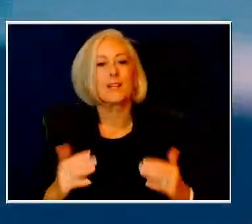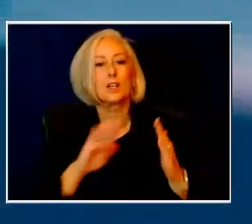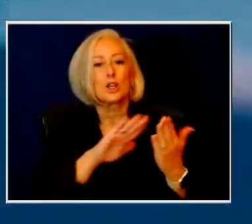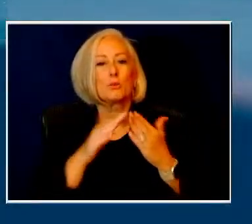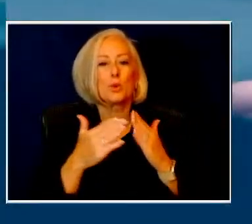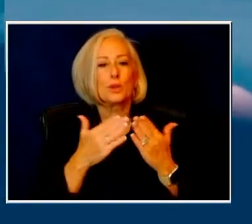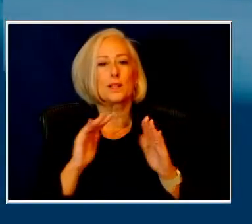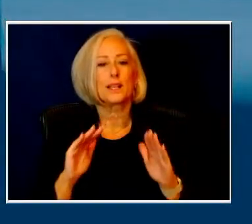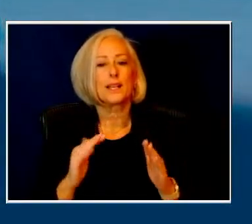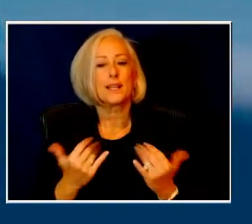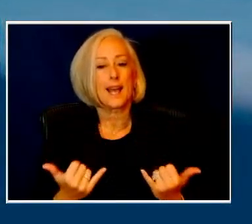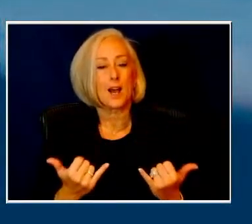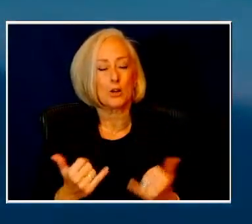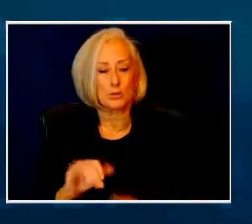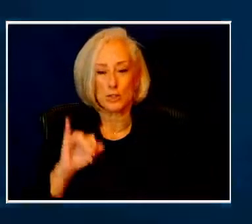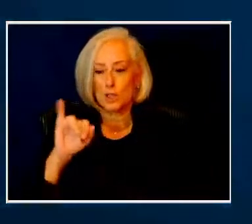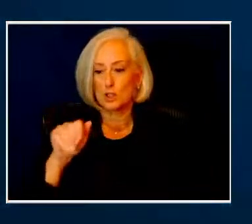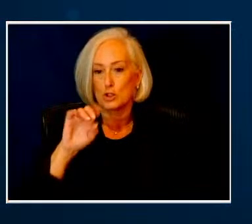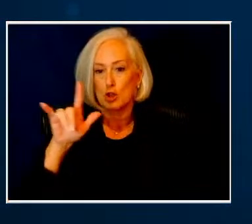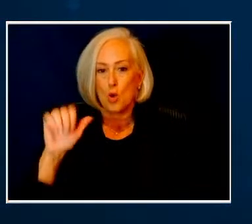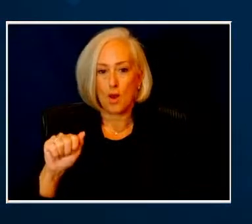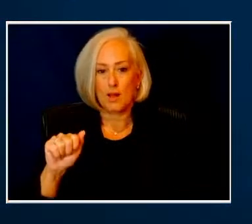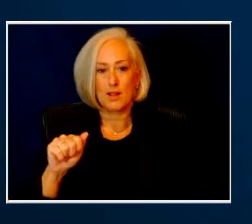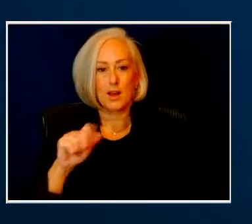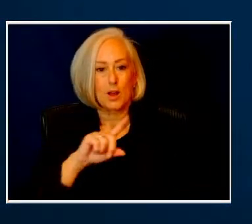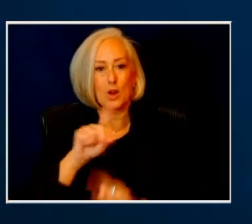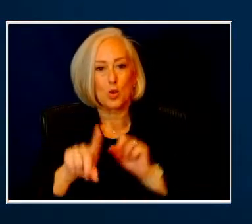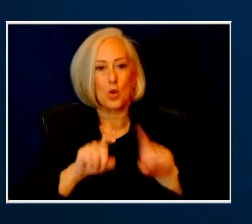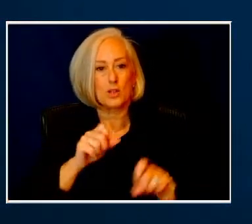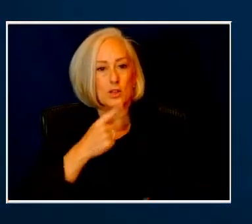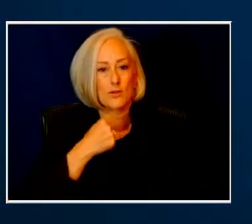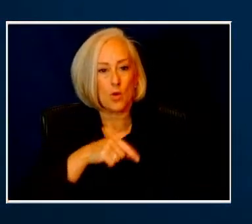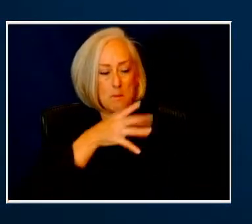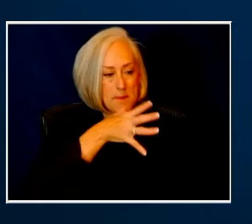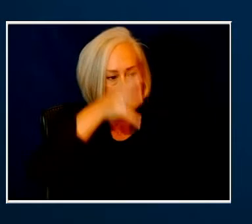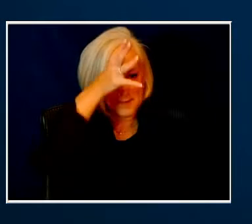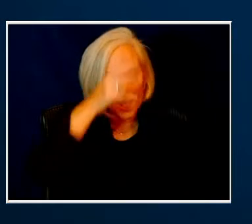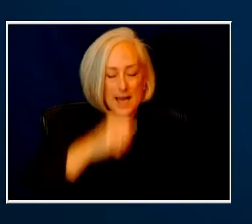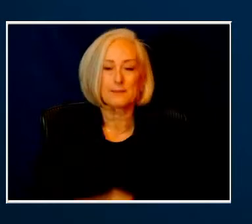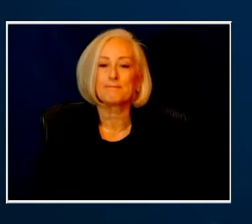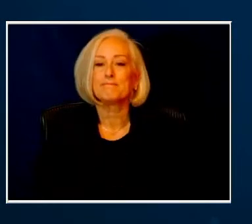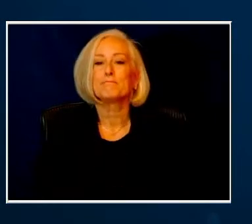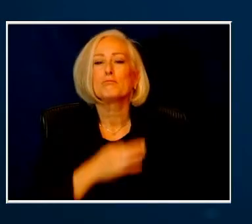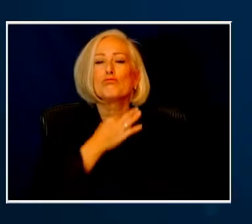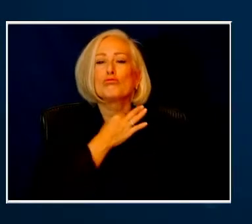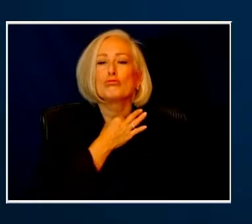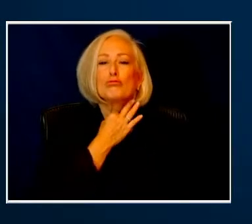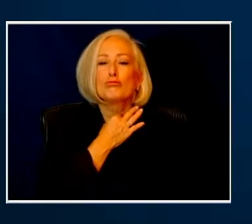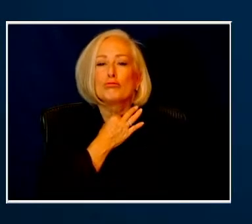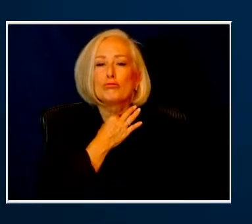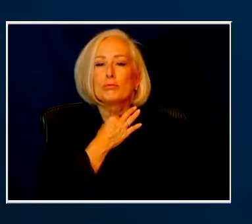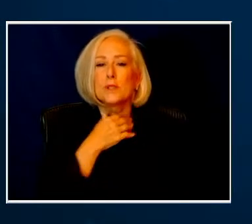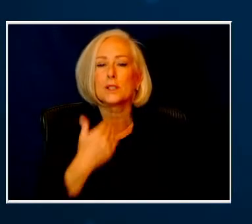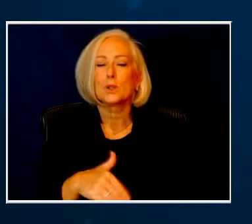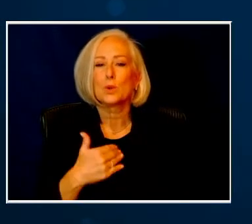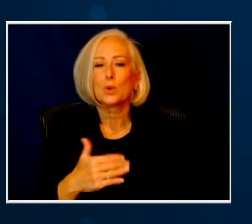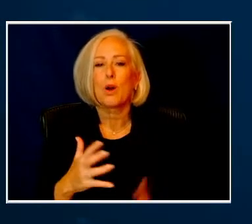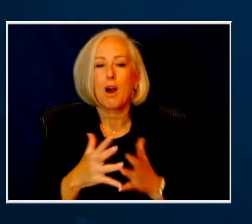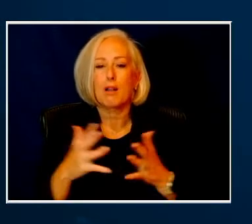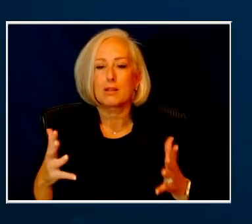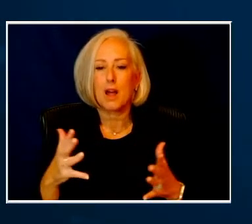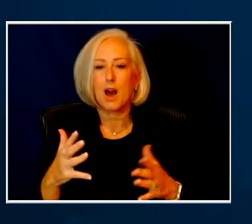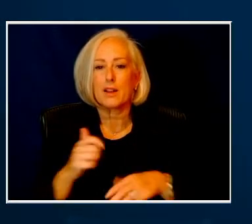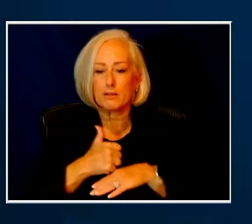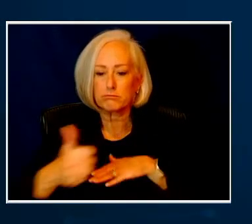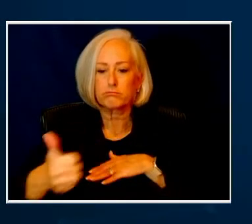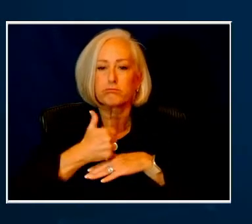a question for mom and dad. So Kale and Casey, she's curious. She said this must have involved a lot of trips to Kansas City. How were you able